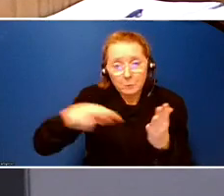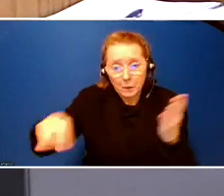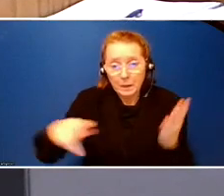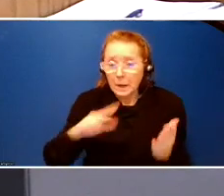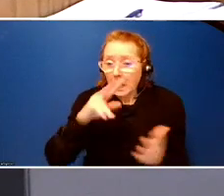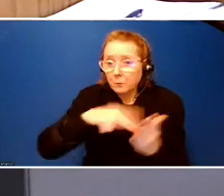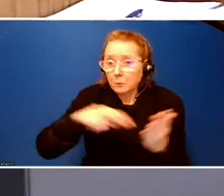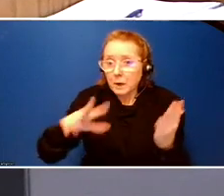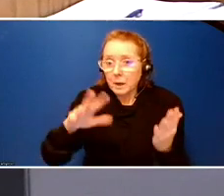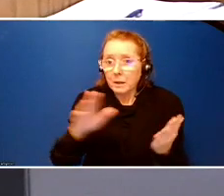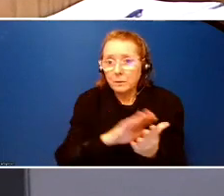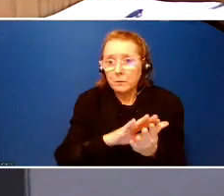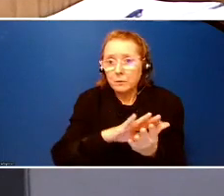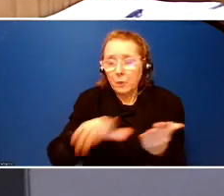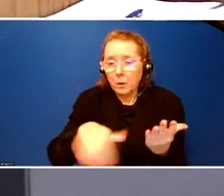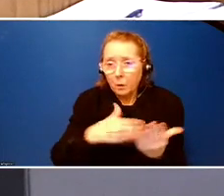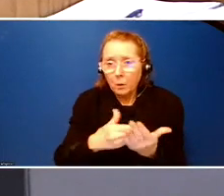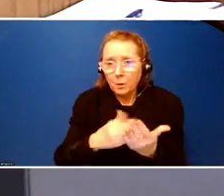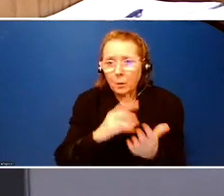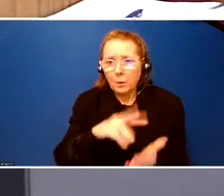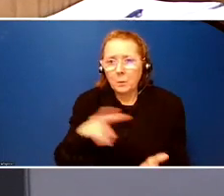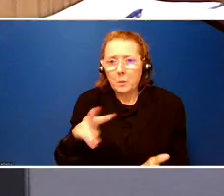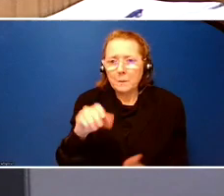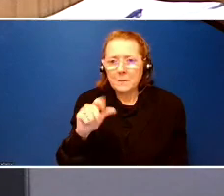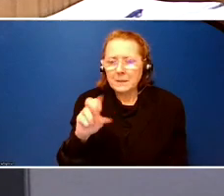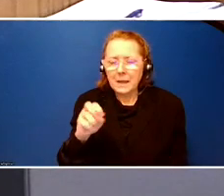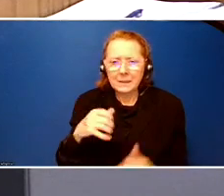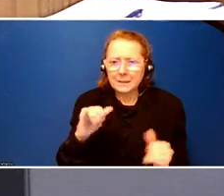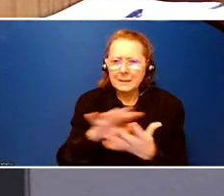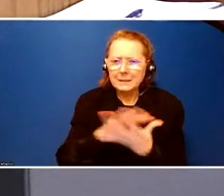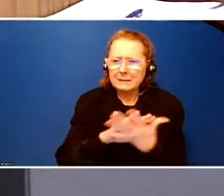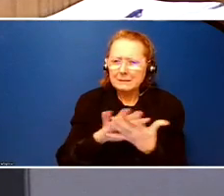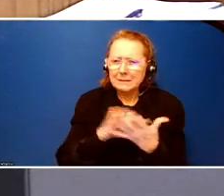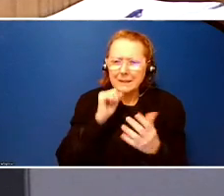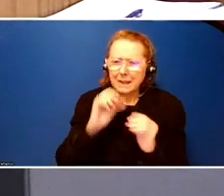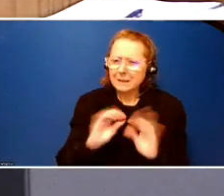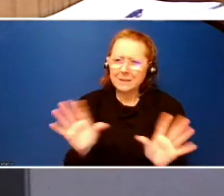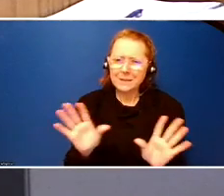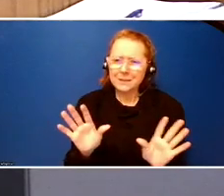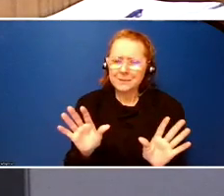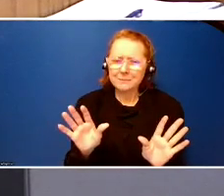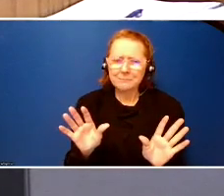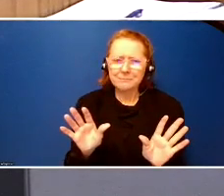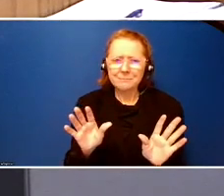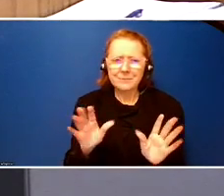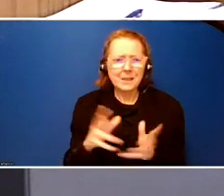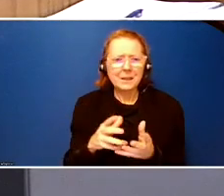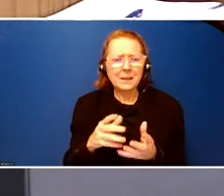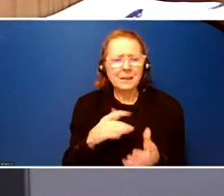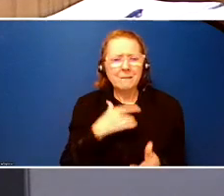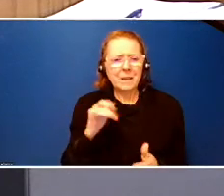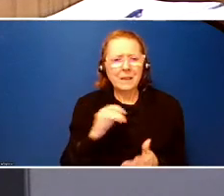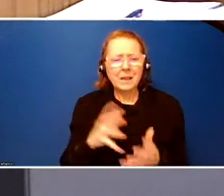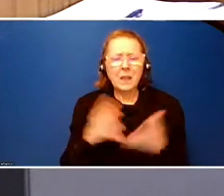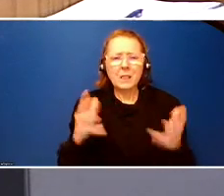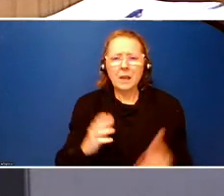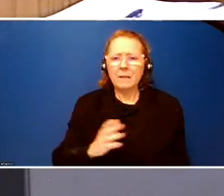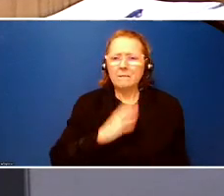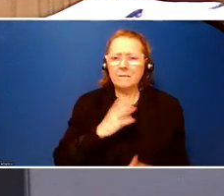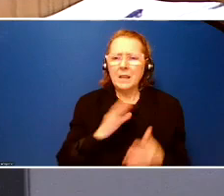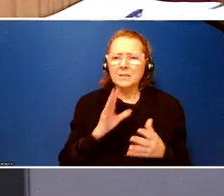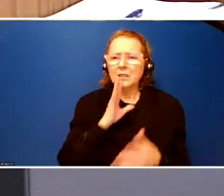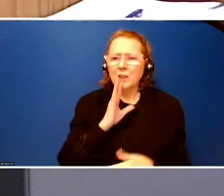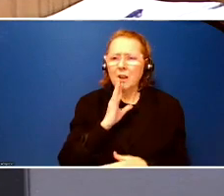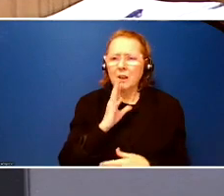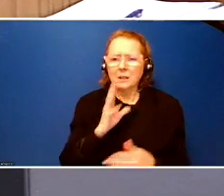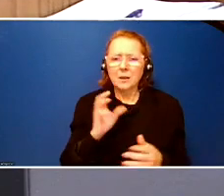thing that's on their website, and it still wasn't clear. It was just like a lot of fancy talk. I mean, it was just a lot of words thrown